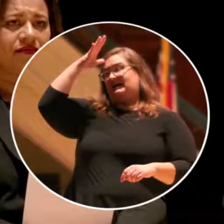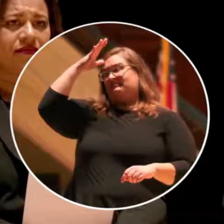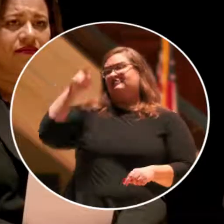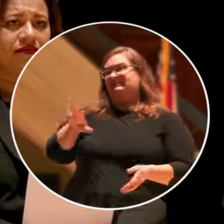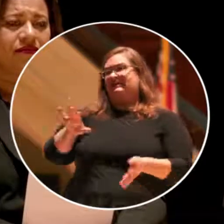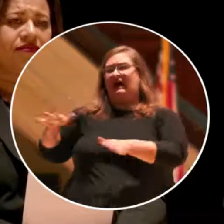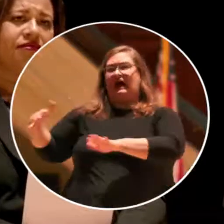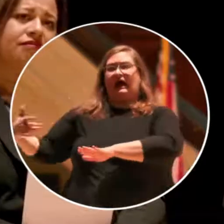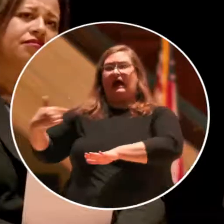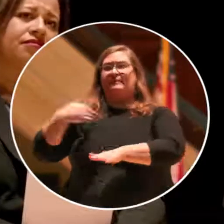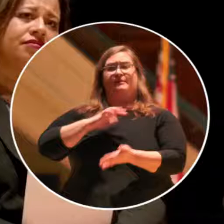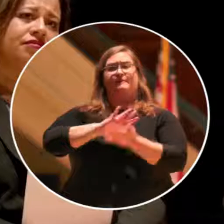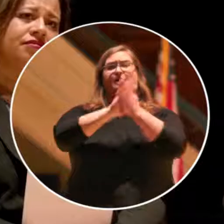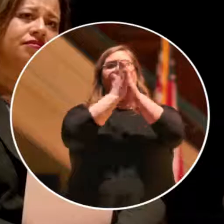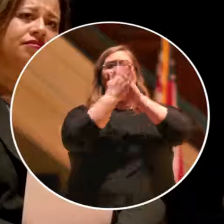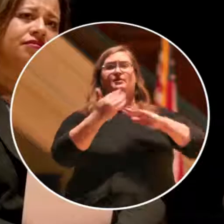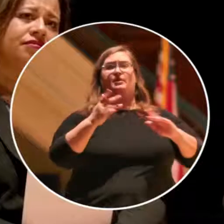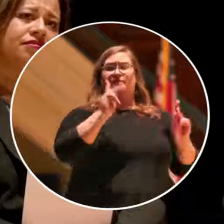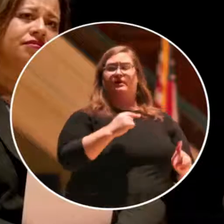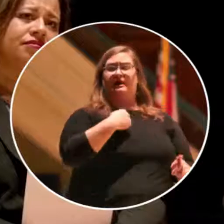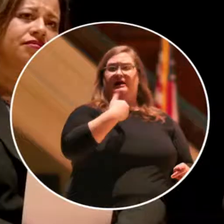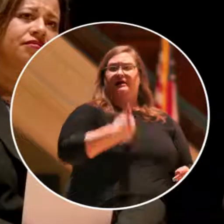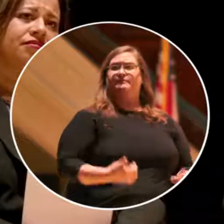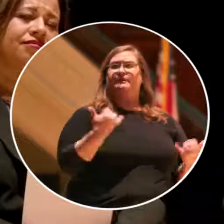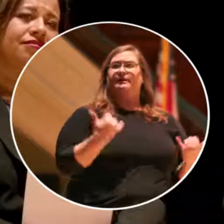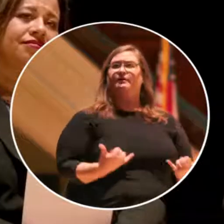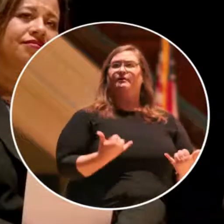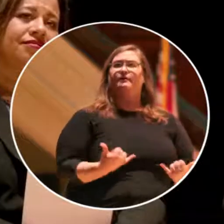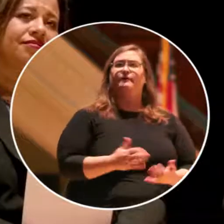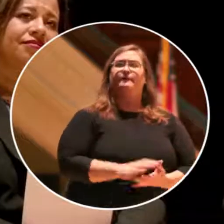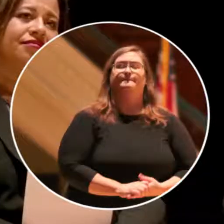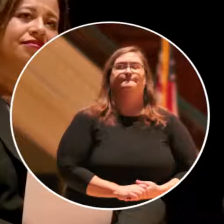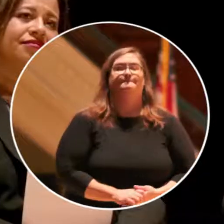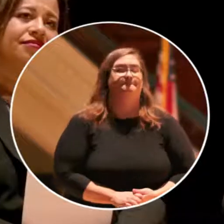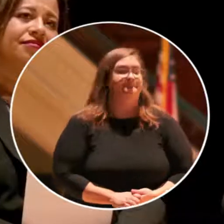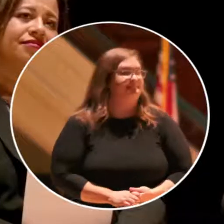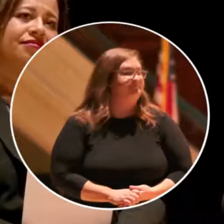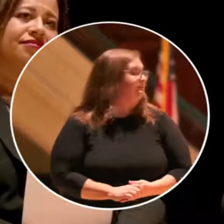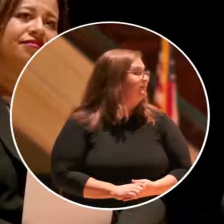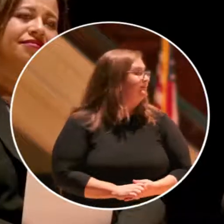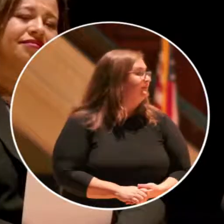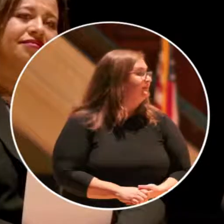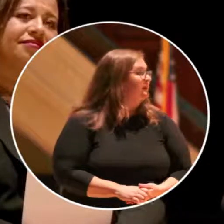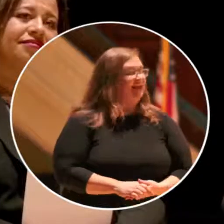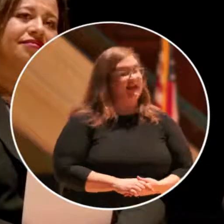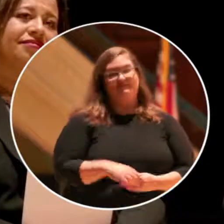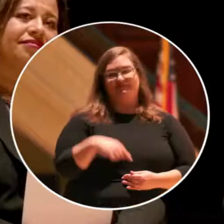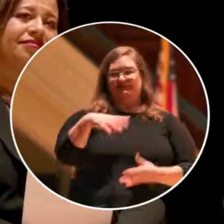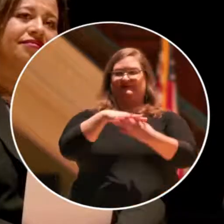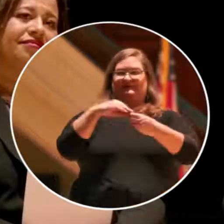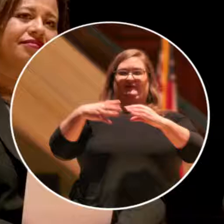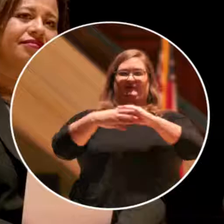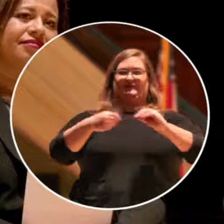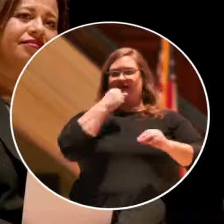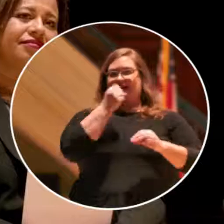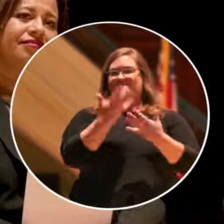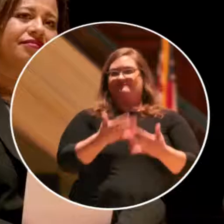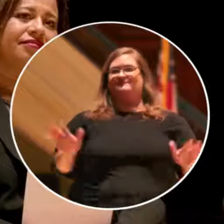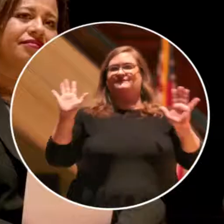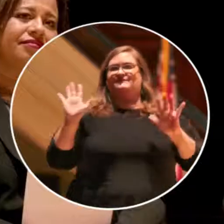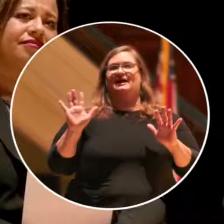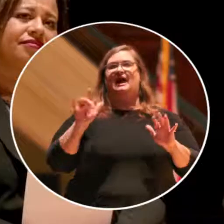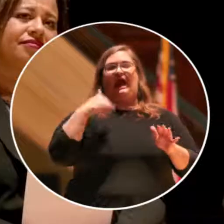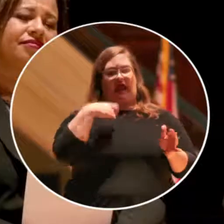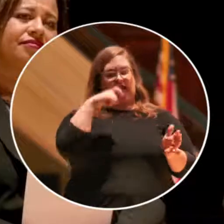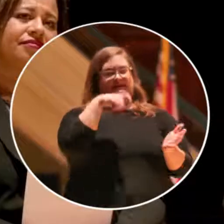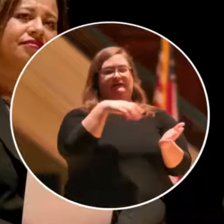This story would not be complete without highlighting another entry I found in my 1998 journal. It